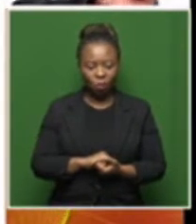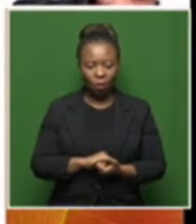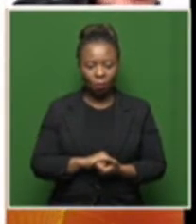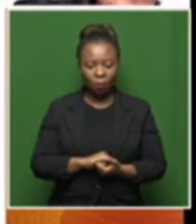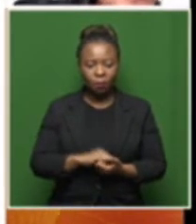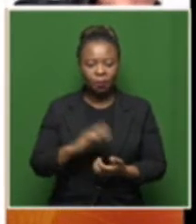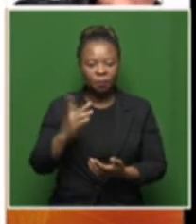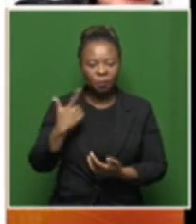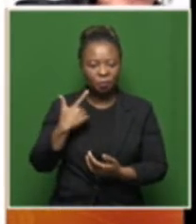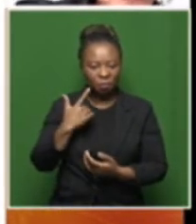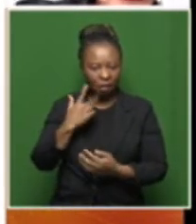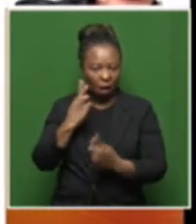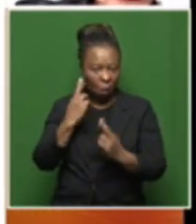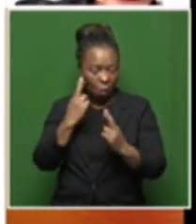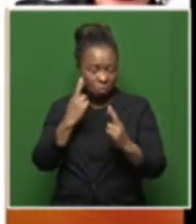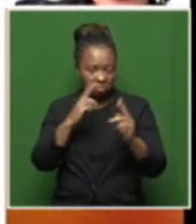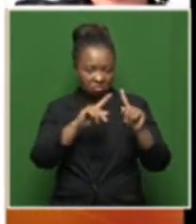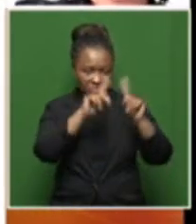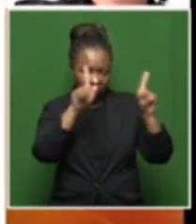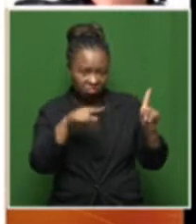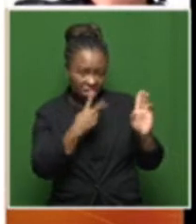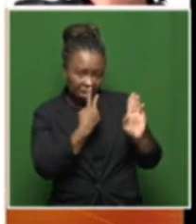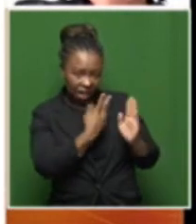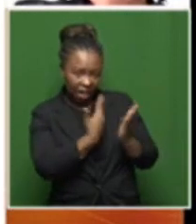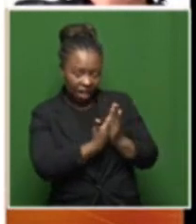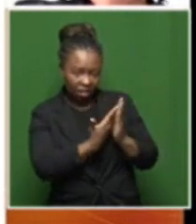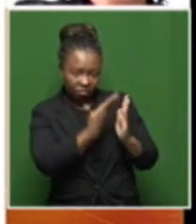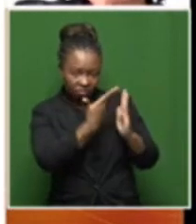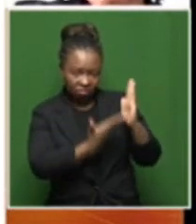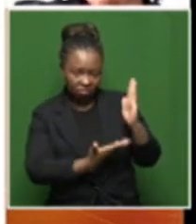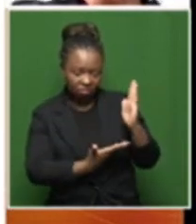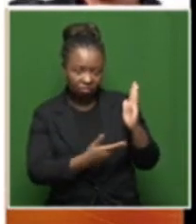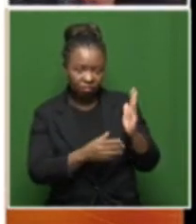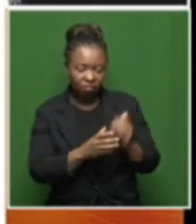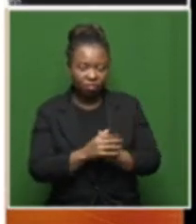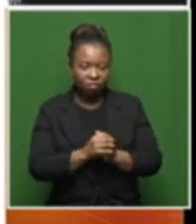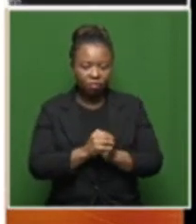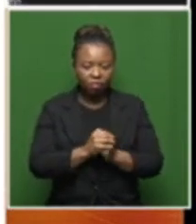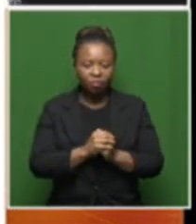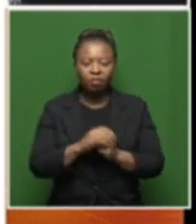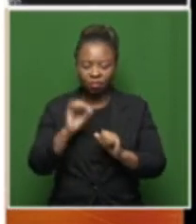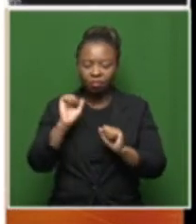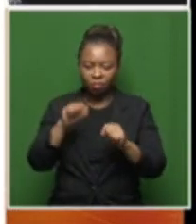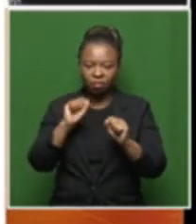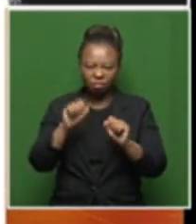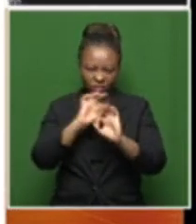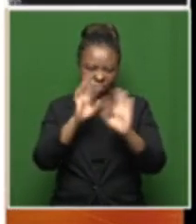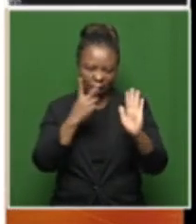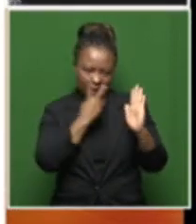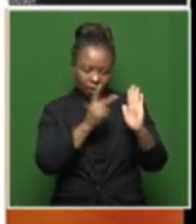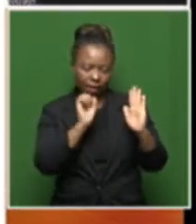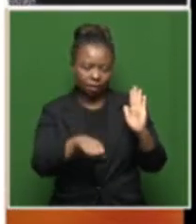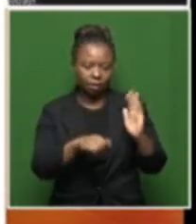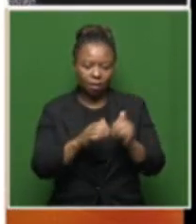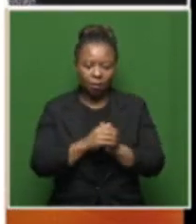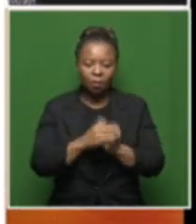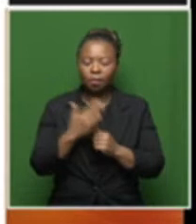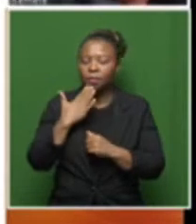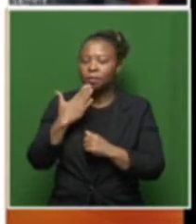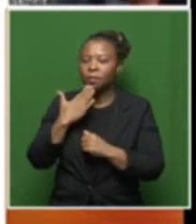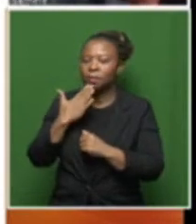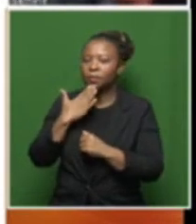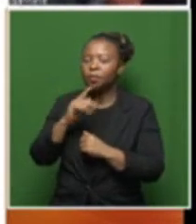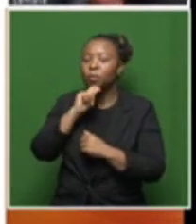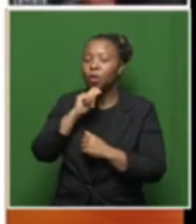I trust that you can see my screen. Yes, it's visible. Thank you. Good